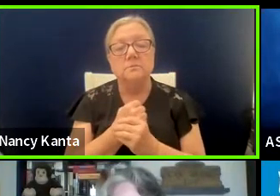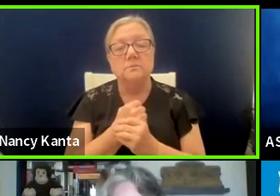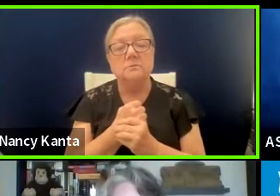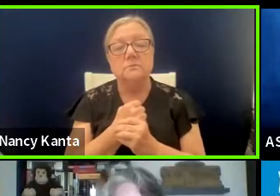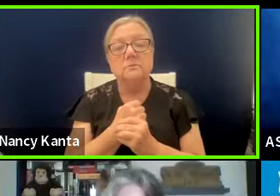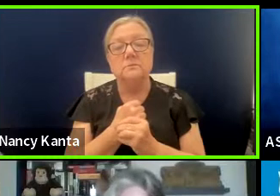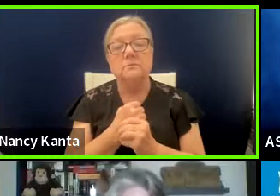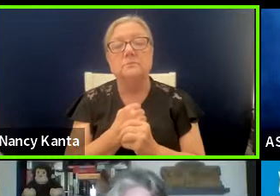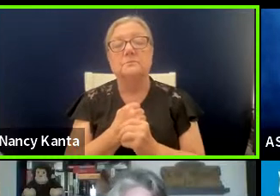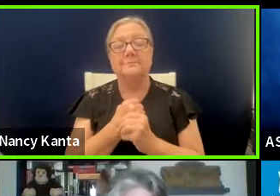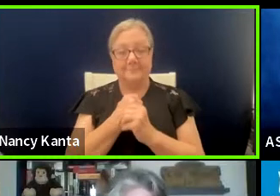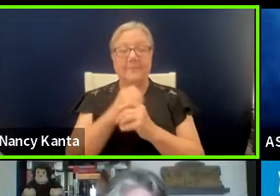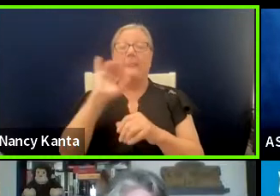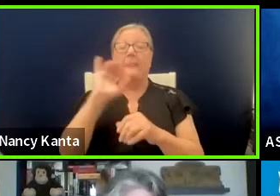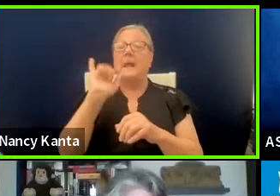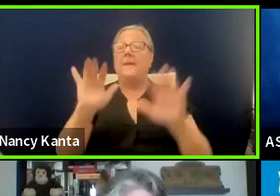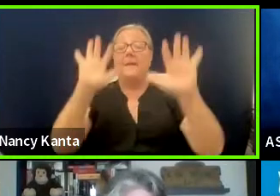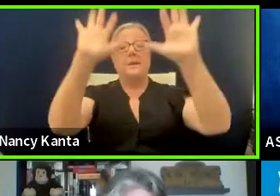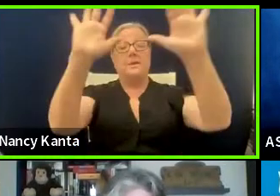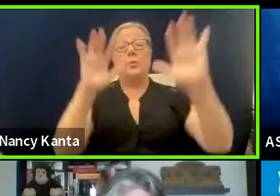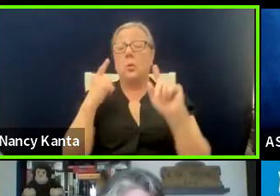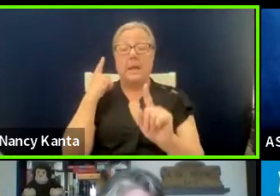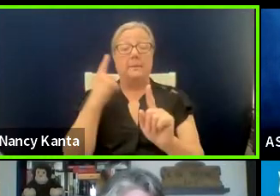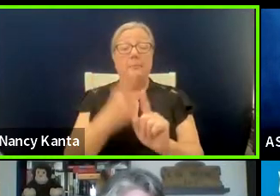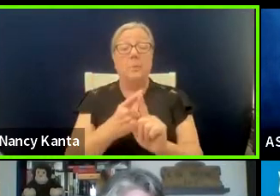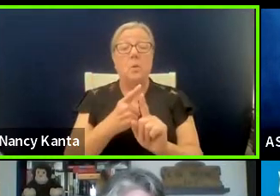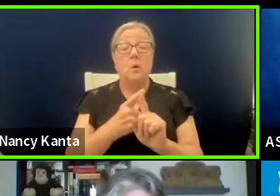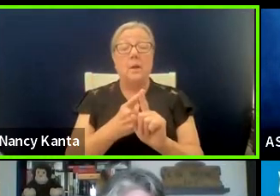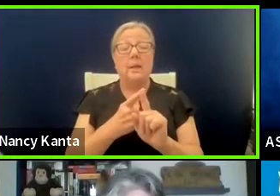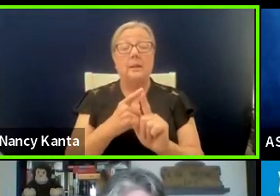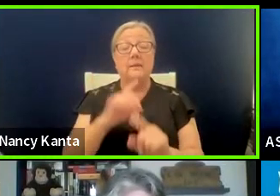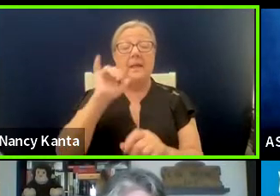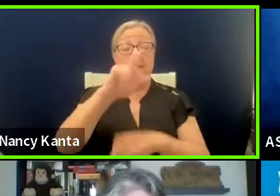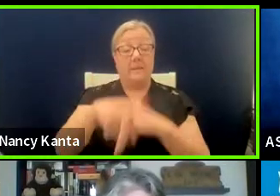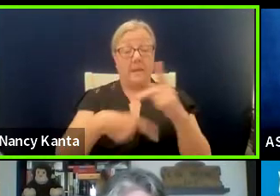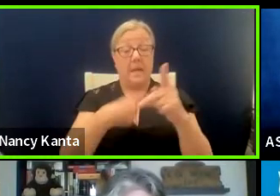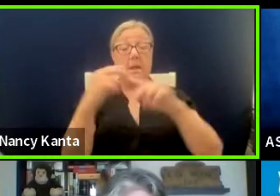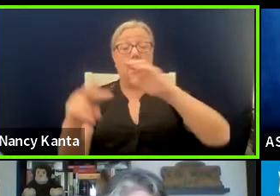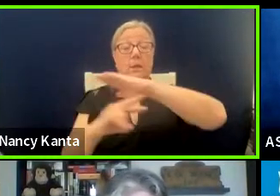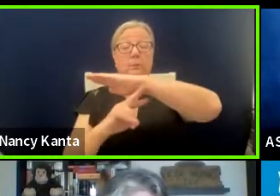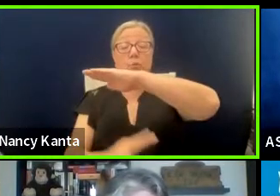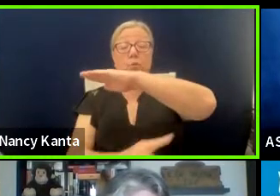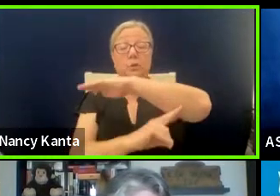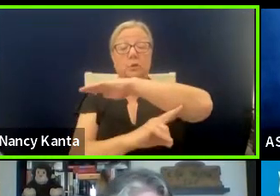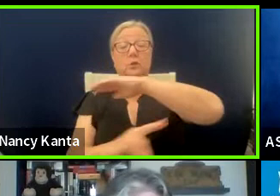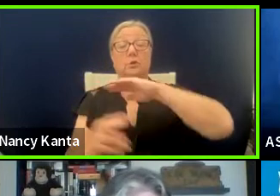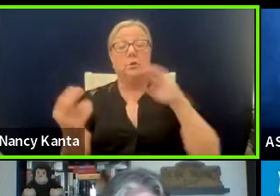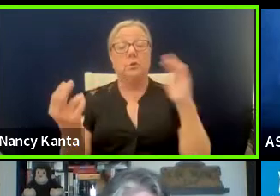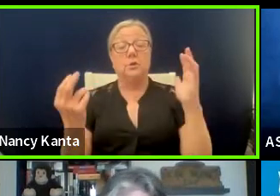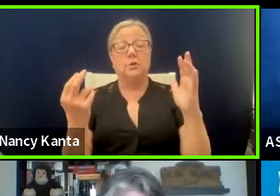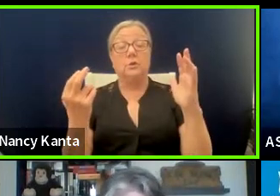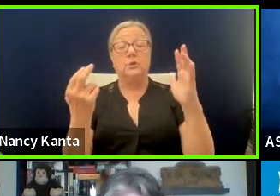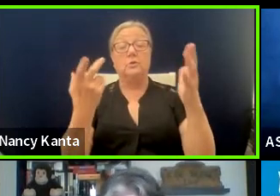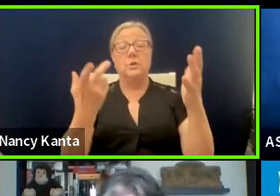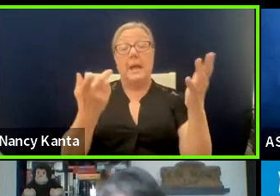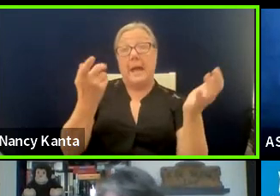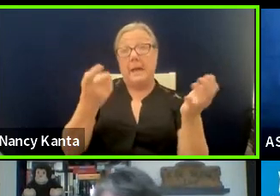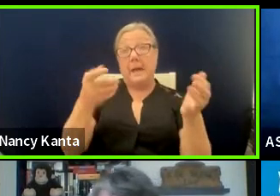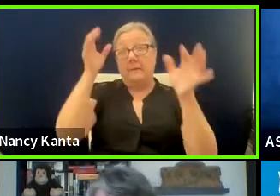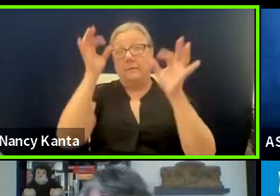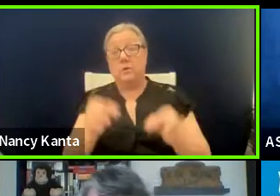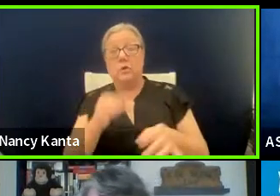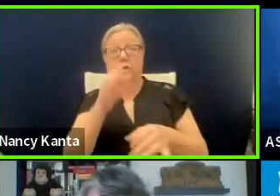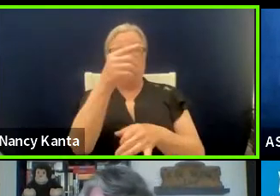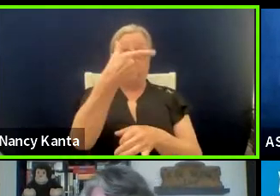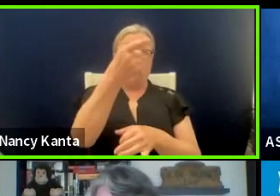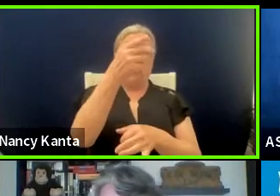Yeah, that's a great point, because an extra dose type bridge is very much a compromise between a girder bridge